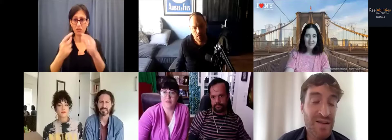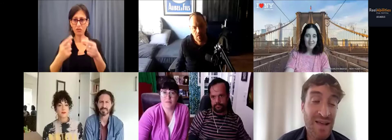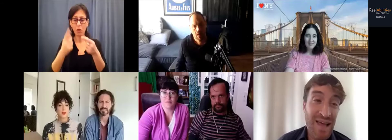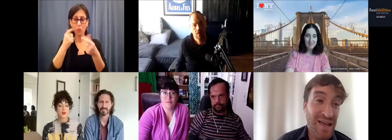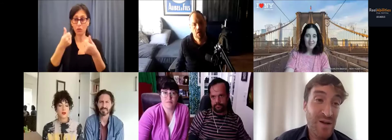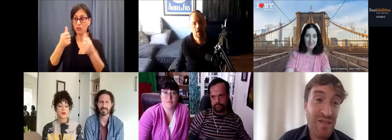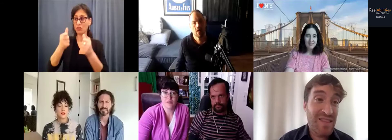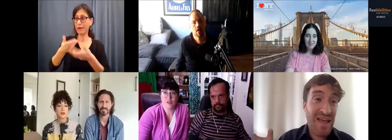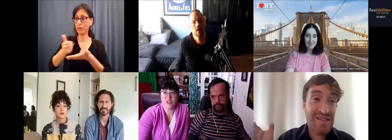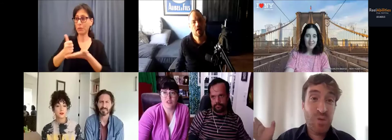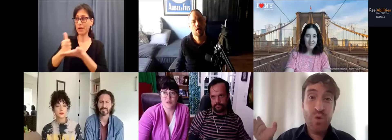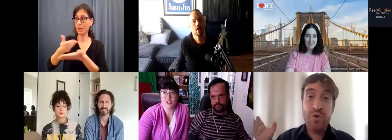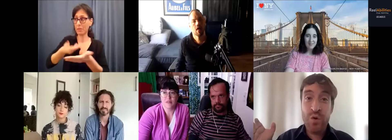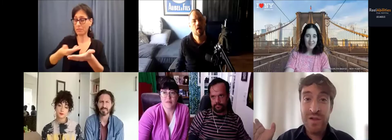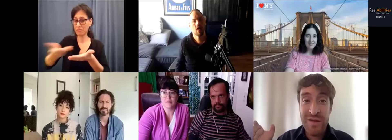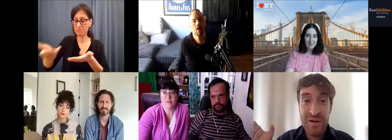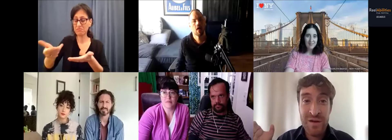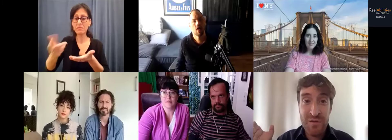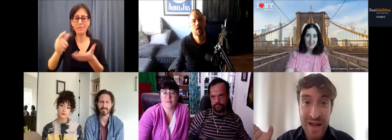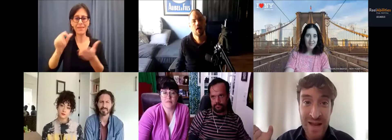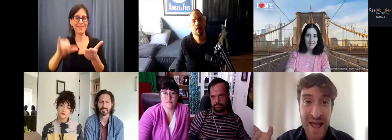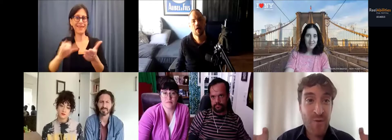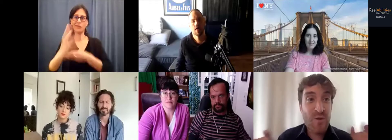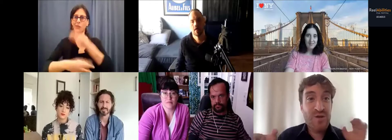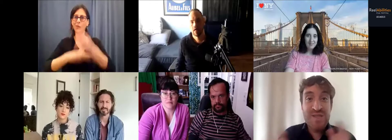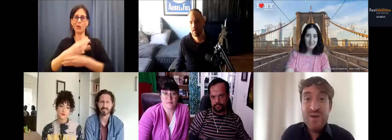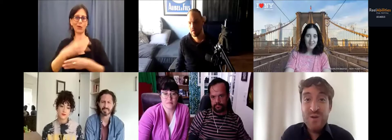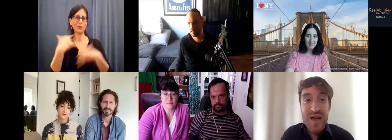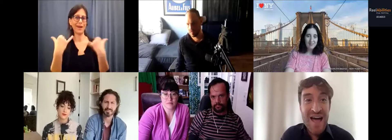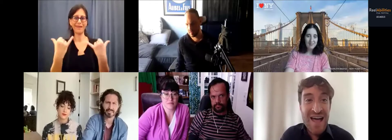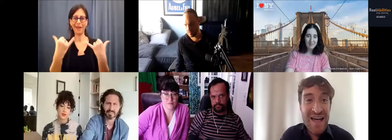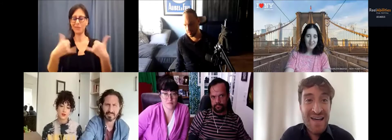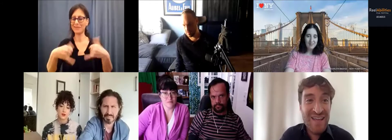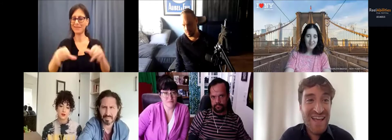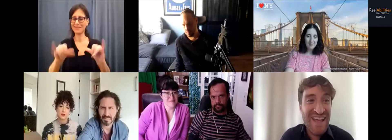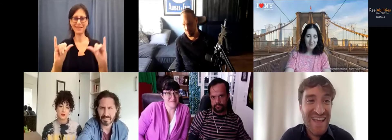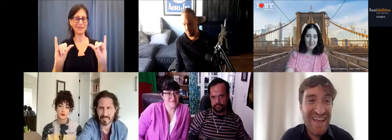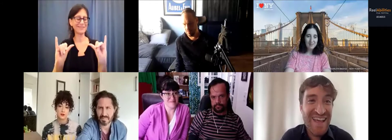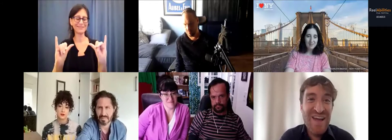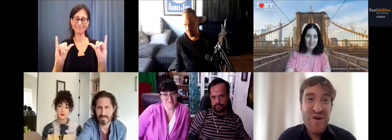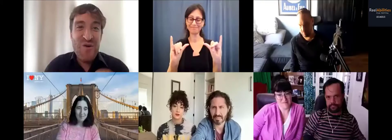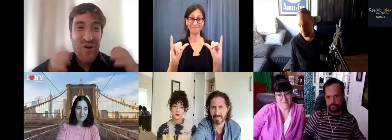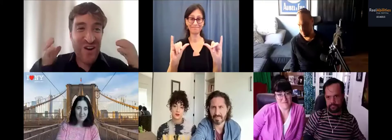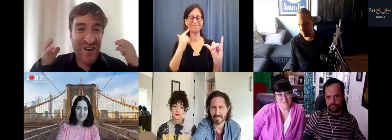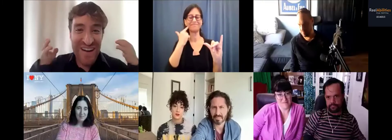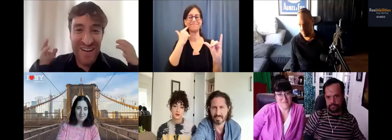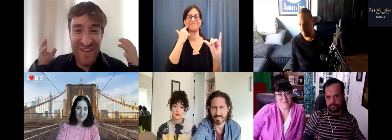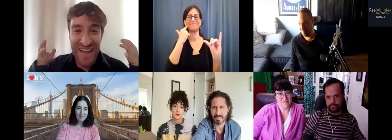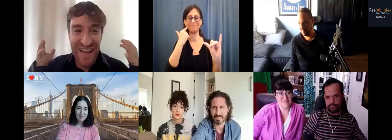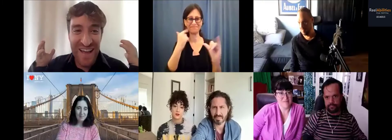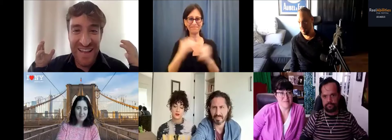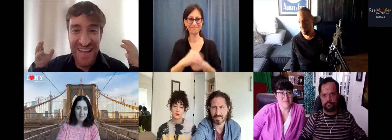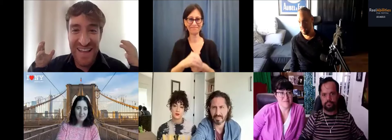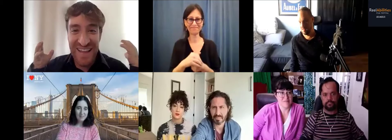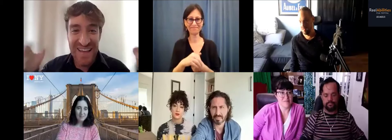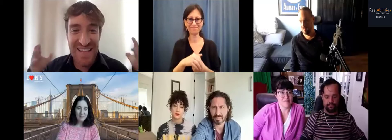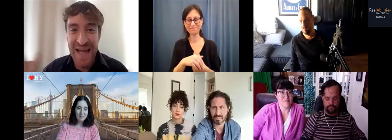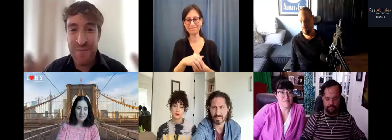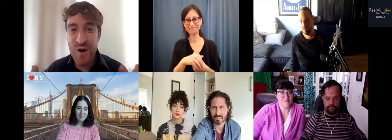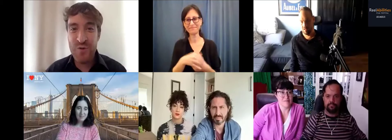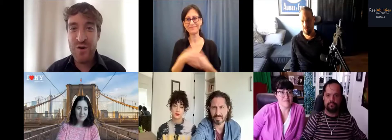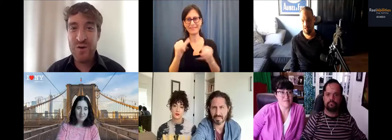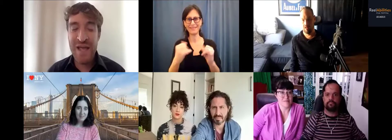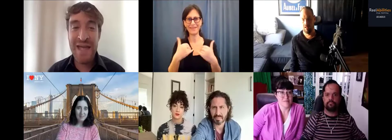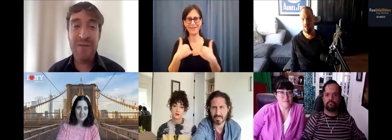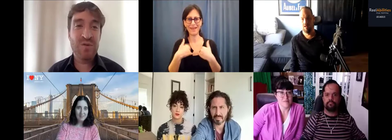get in, but you know that's the world we're living in right now. We're still we're in